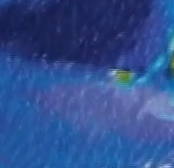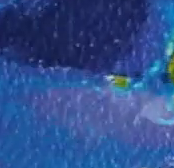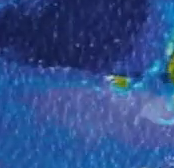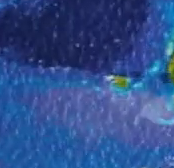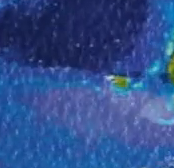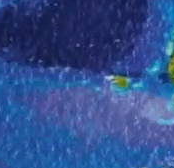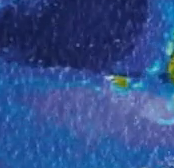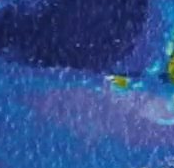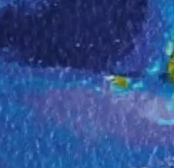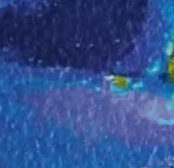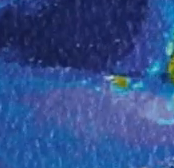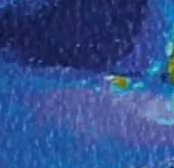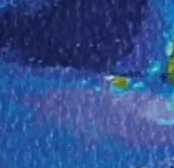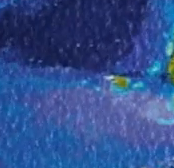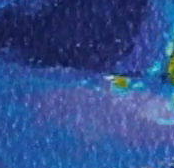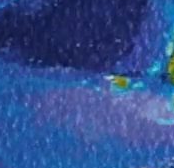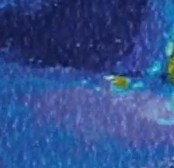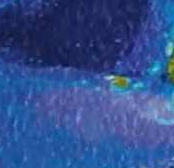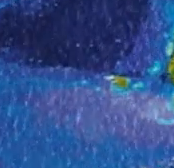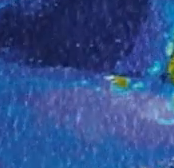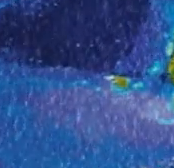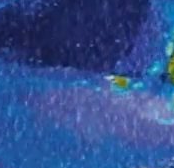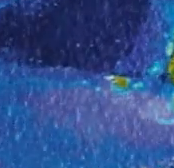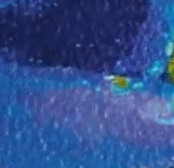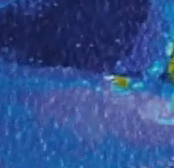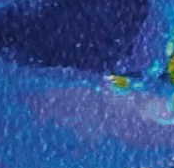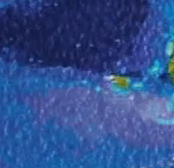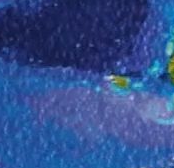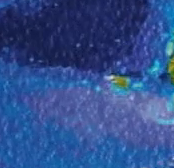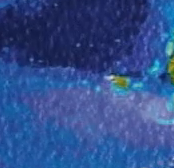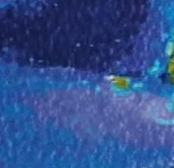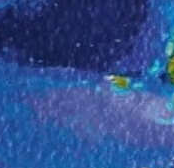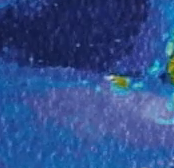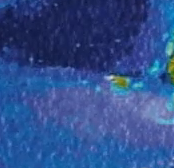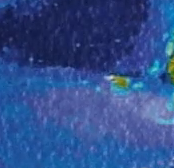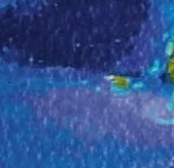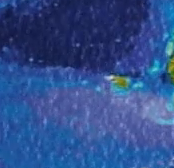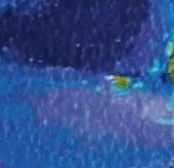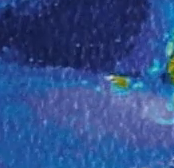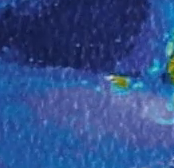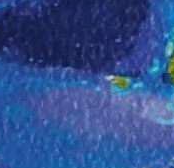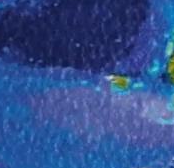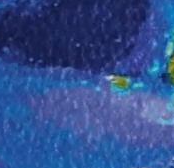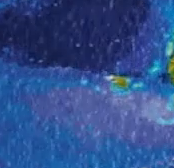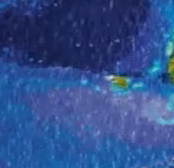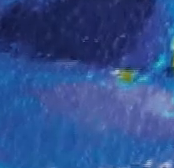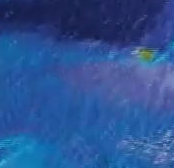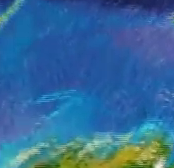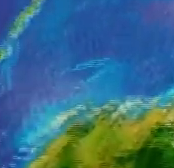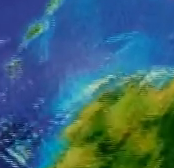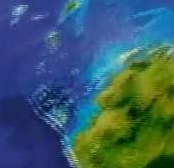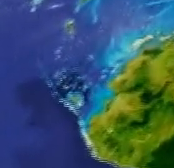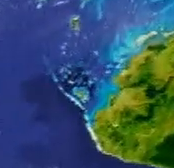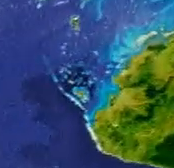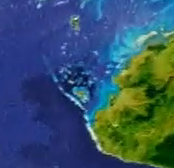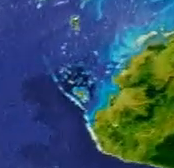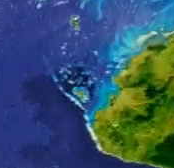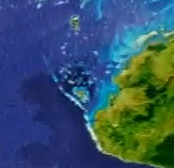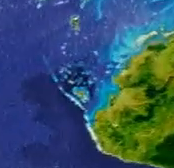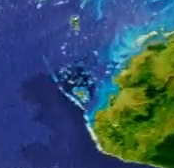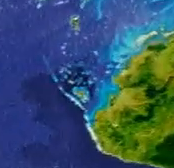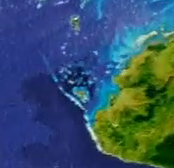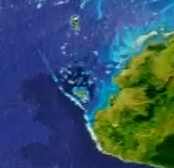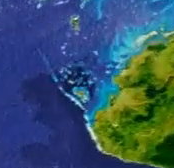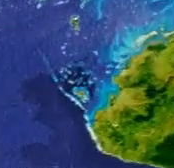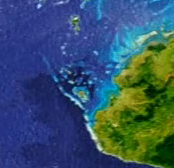up north, it was a gloomy day, an evening shower or thunderstorm in spots. And for the tides, a strong wind